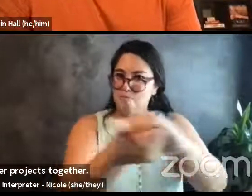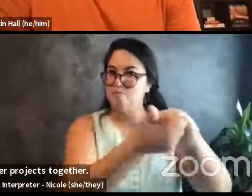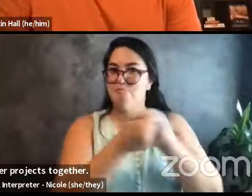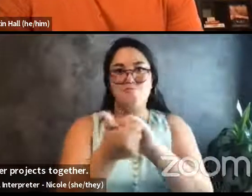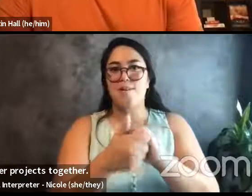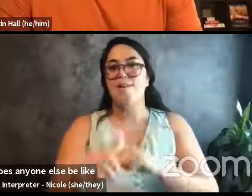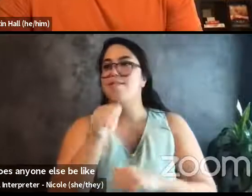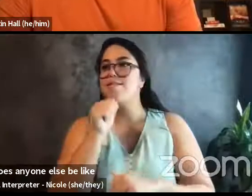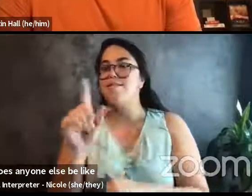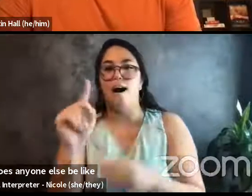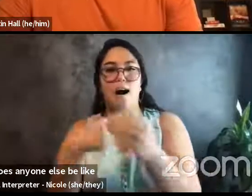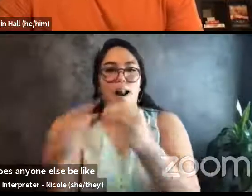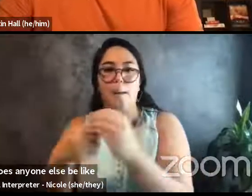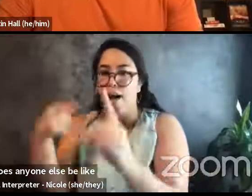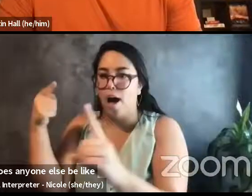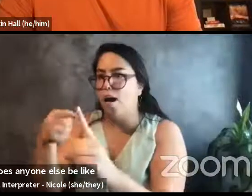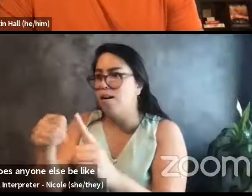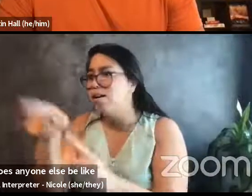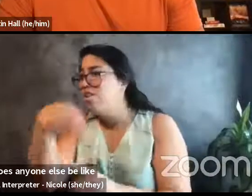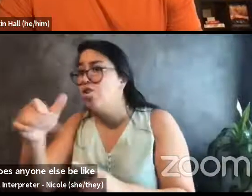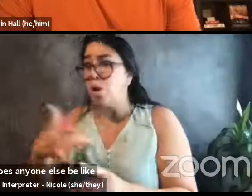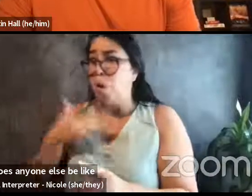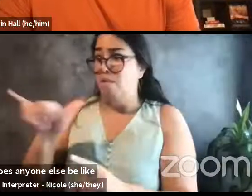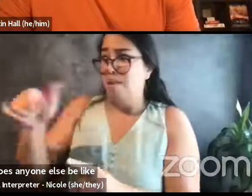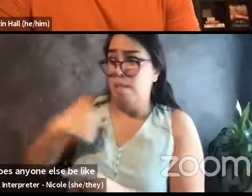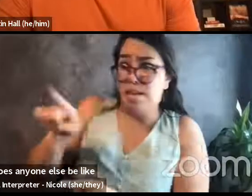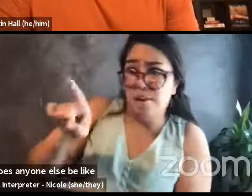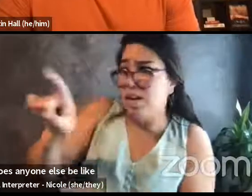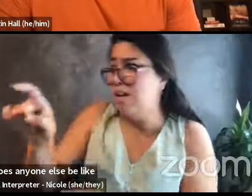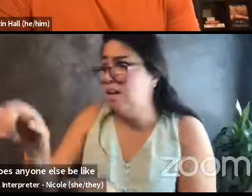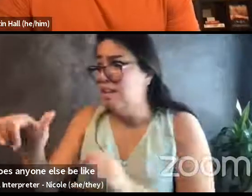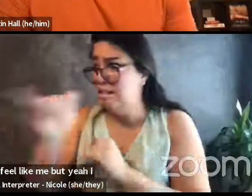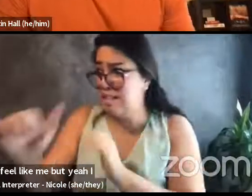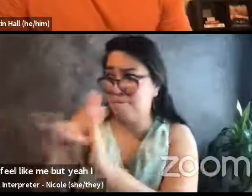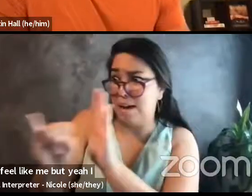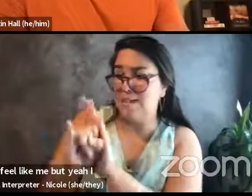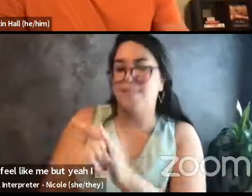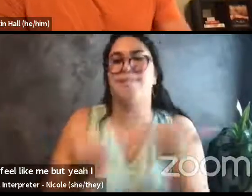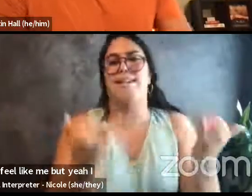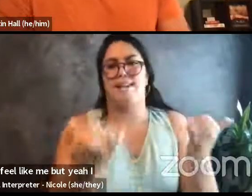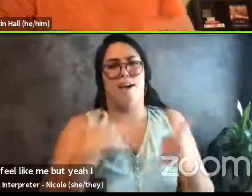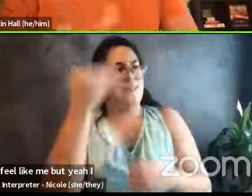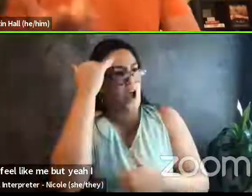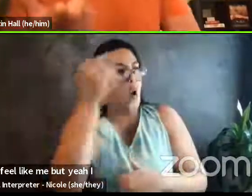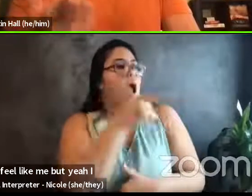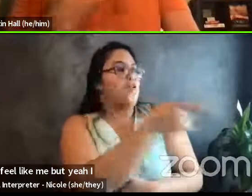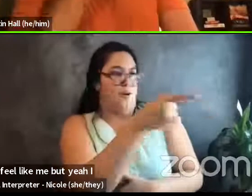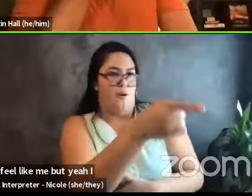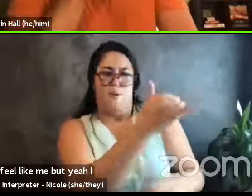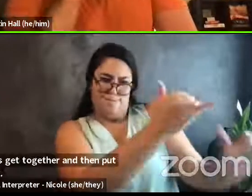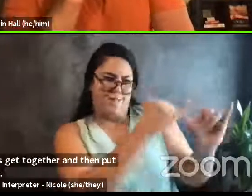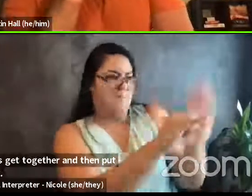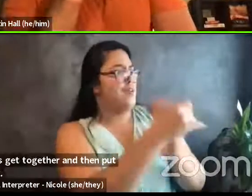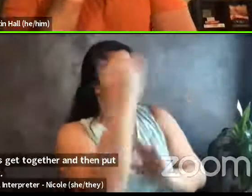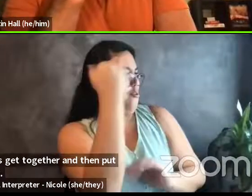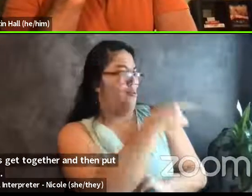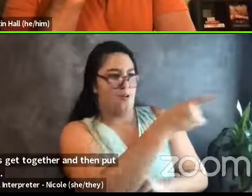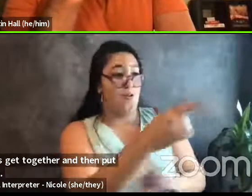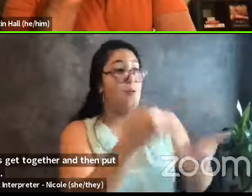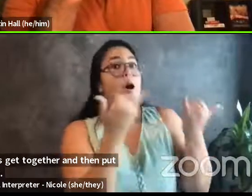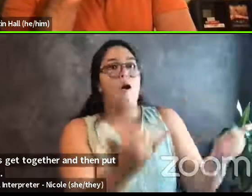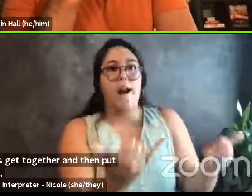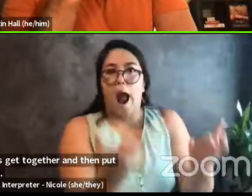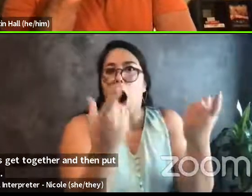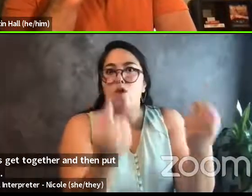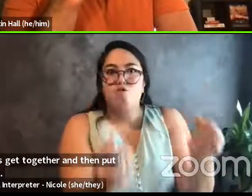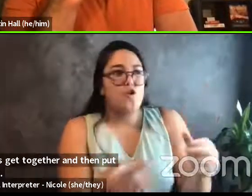Hey, does anyone feel like me? But yeah, I already know you, you, and you let's get together and then put this out. Um, but, and it is like what, you know, uh,